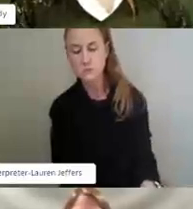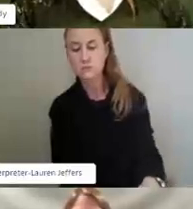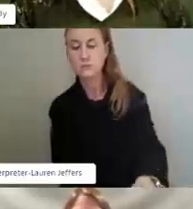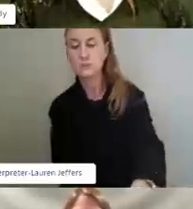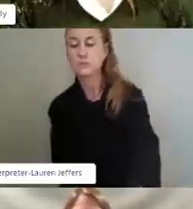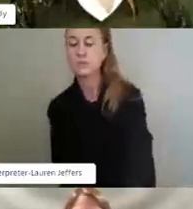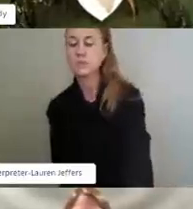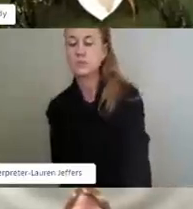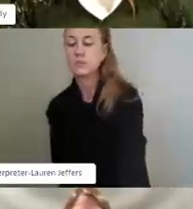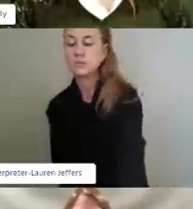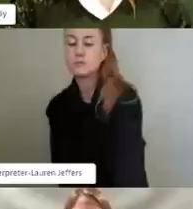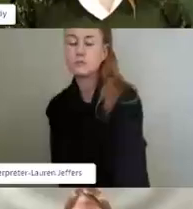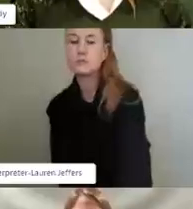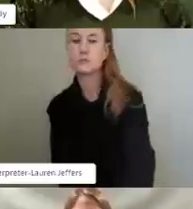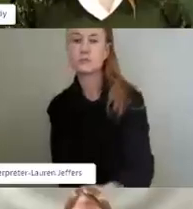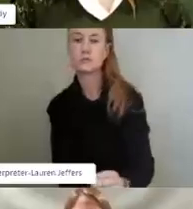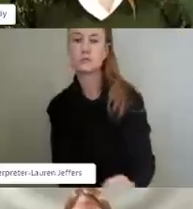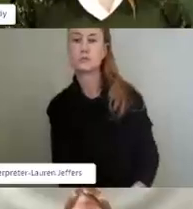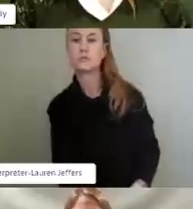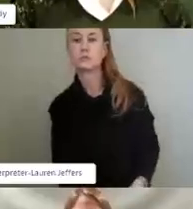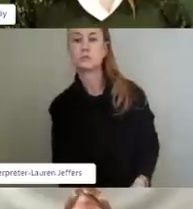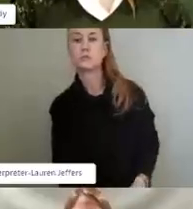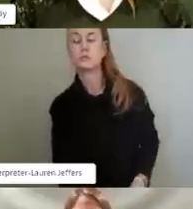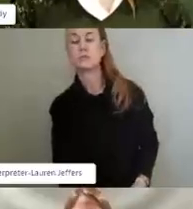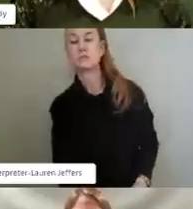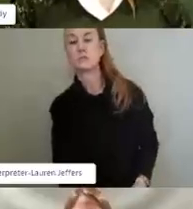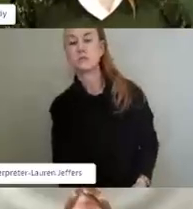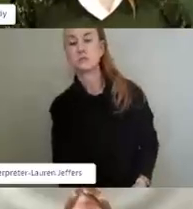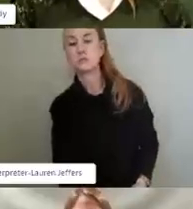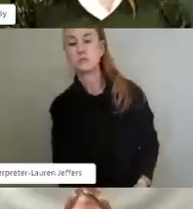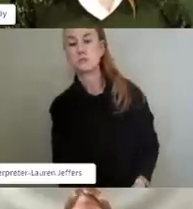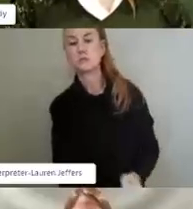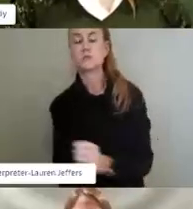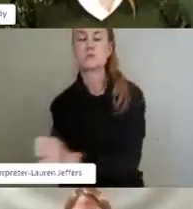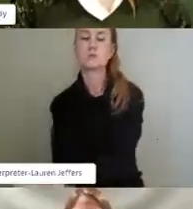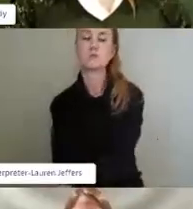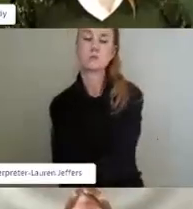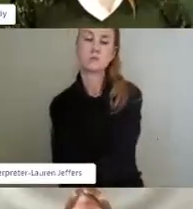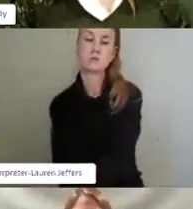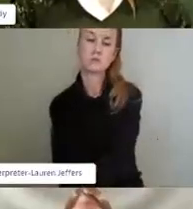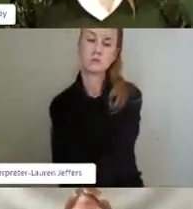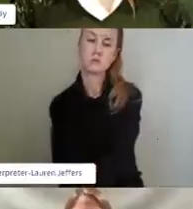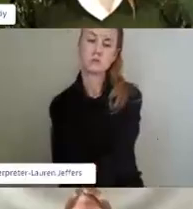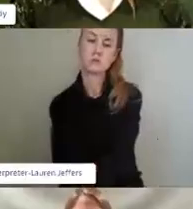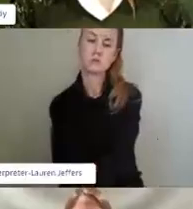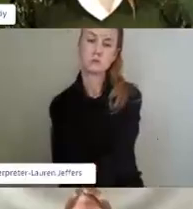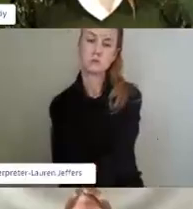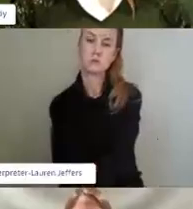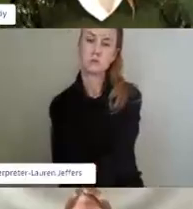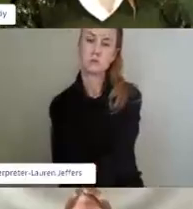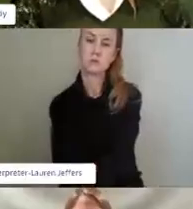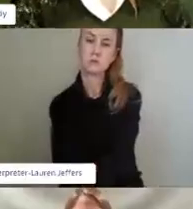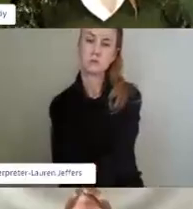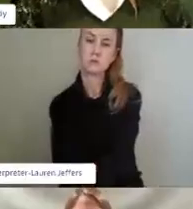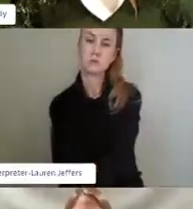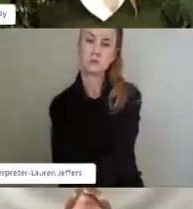that time comes, if that's okay. Yes, and I thought I heard that Tammy wanted to move her presentation to December, but if Tammy would like to go today, we can